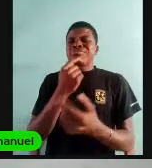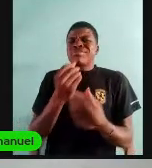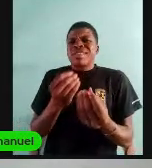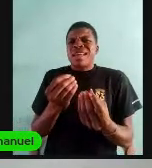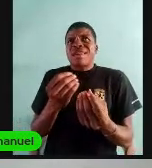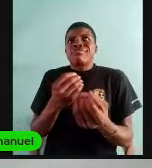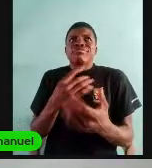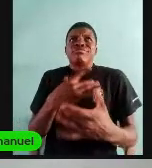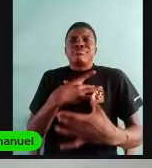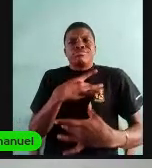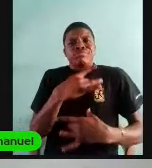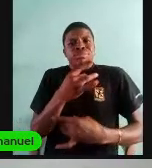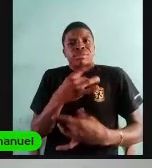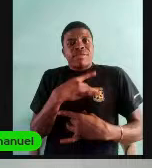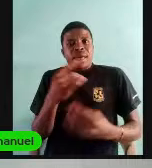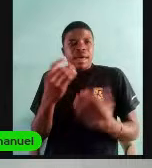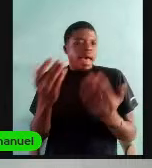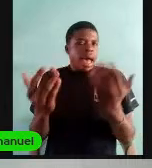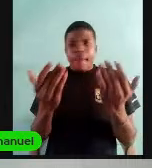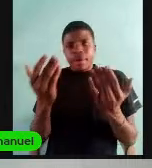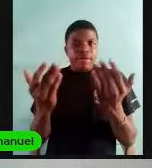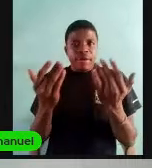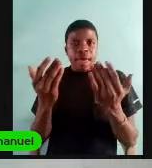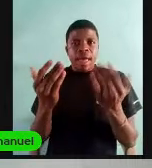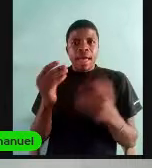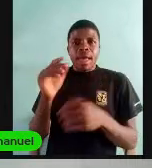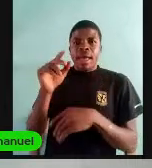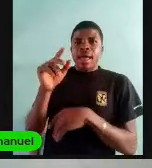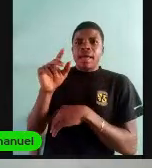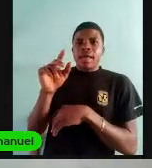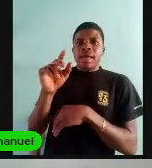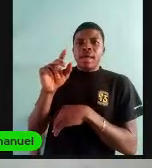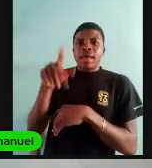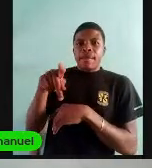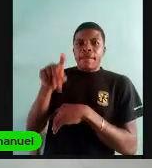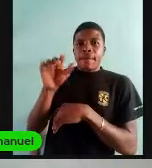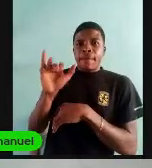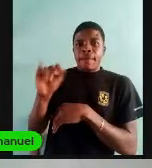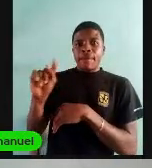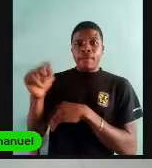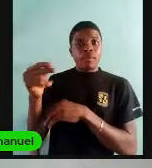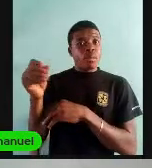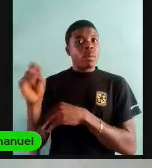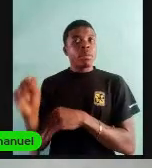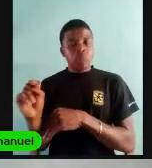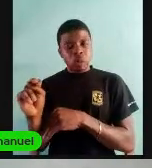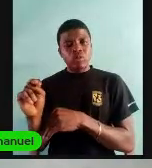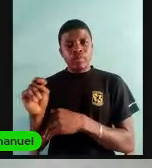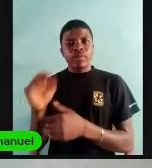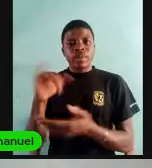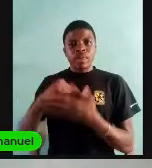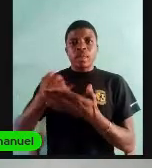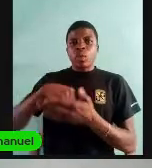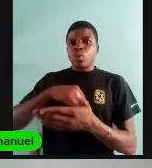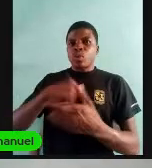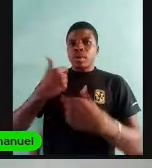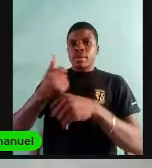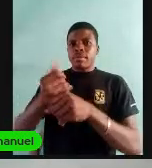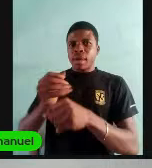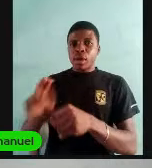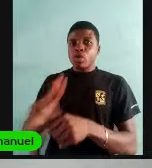It's beginner friendly. But Python has a specific age, yeah, which I would have advised to venture. And so I think